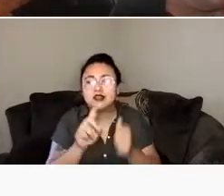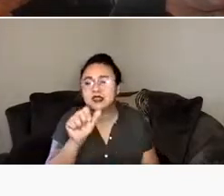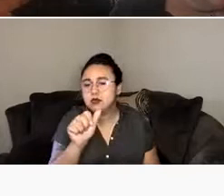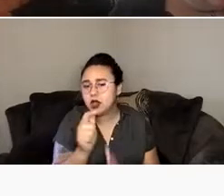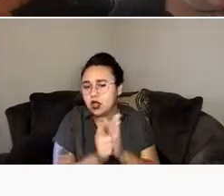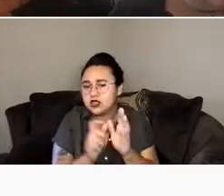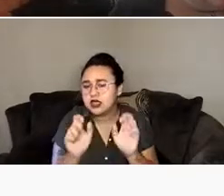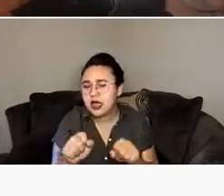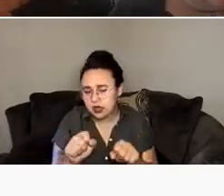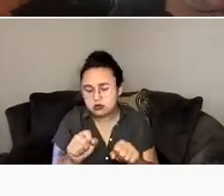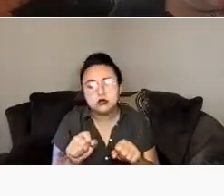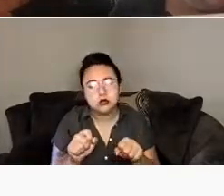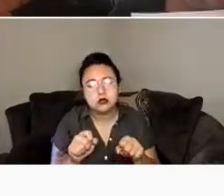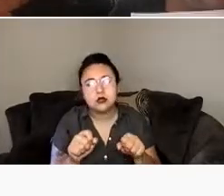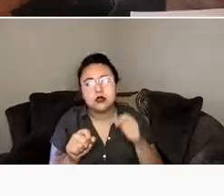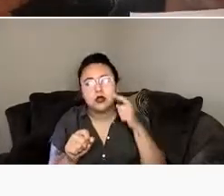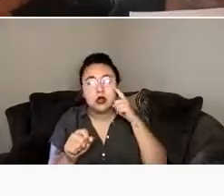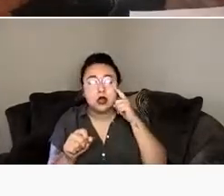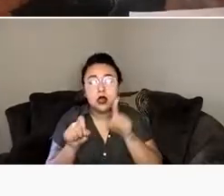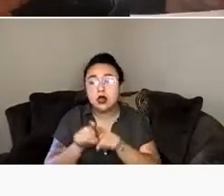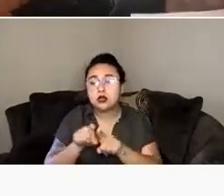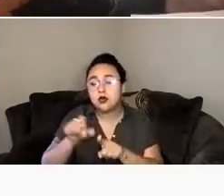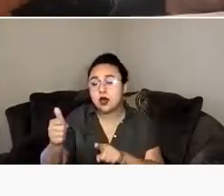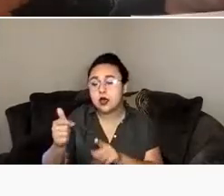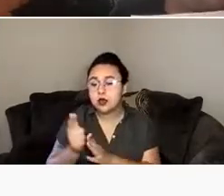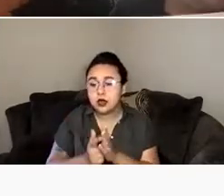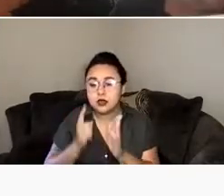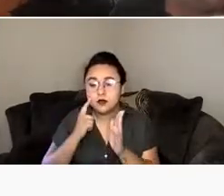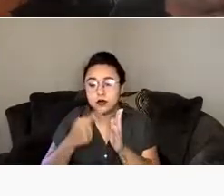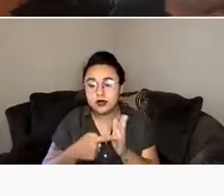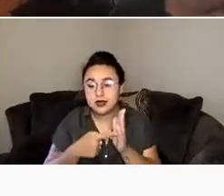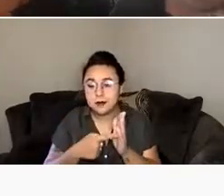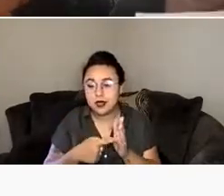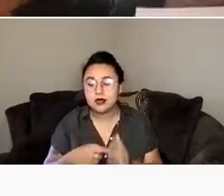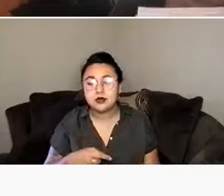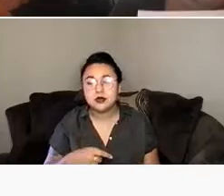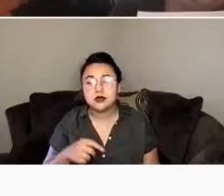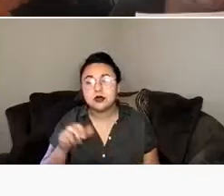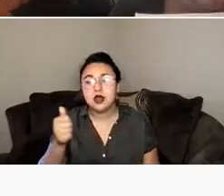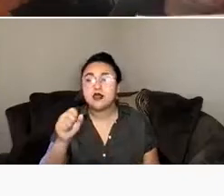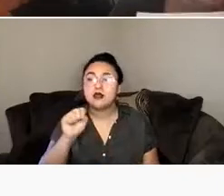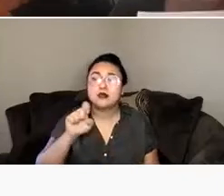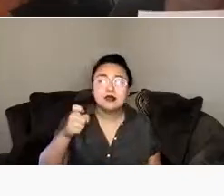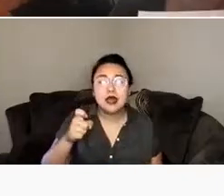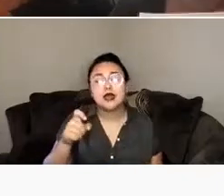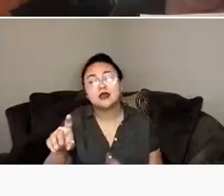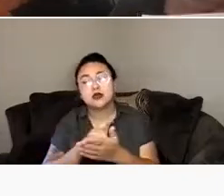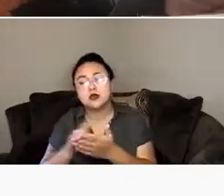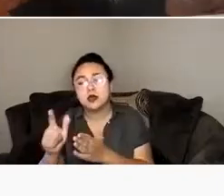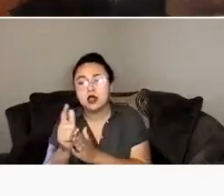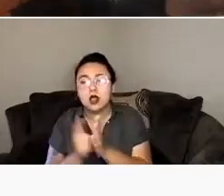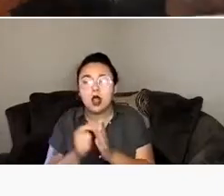laws, and also other laws, for example, other like sex discrimination laws or the